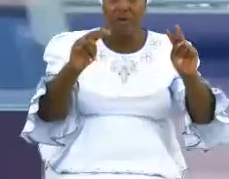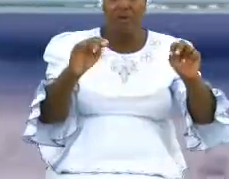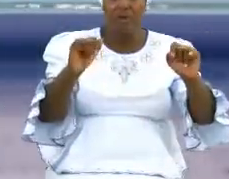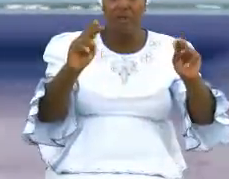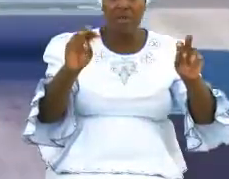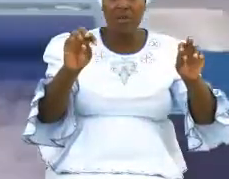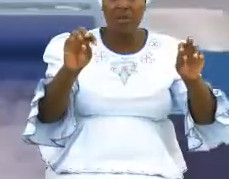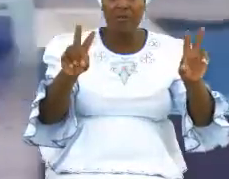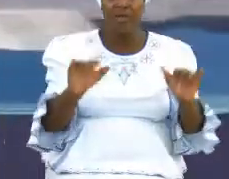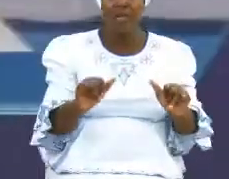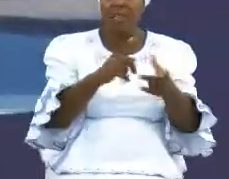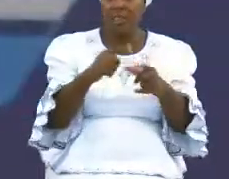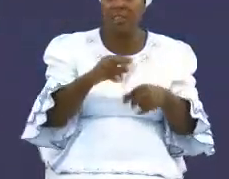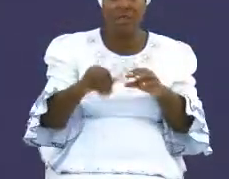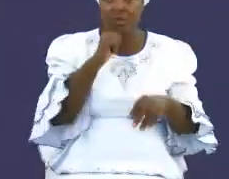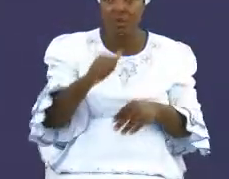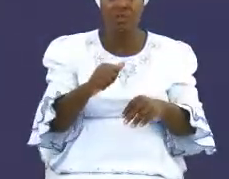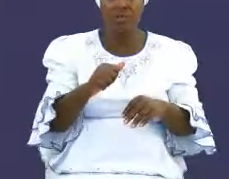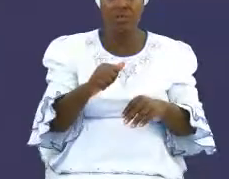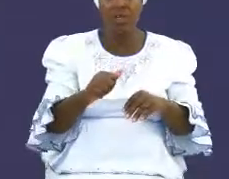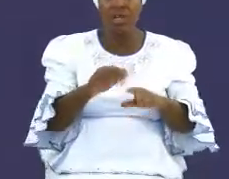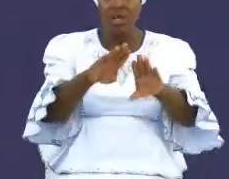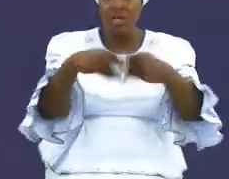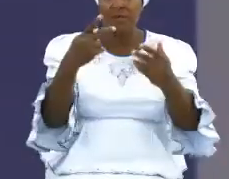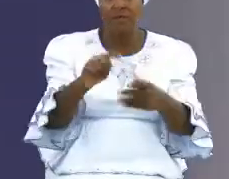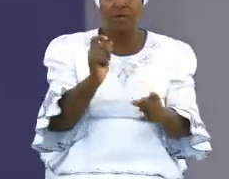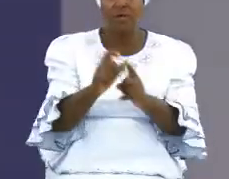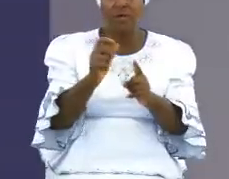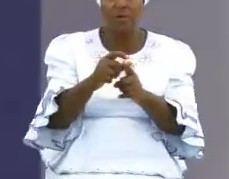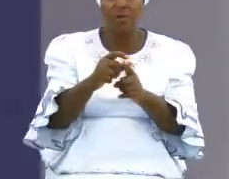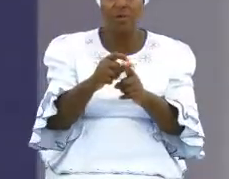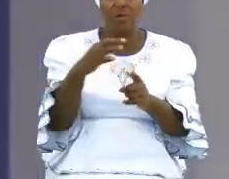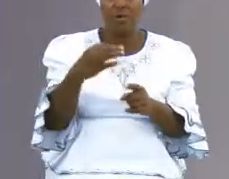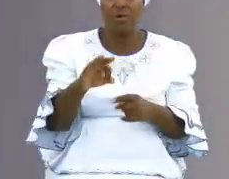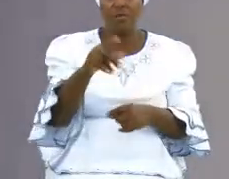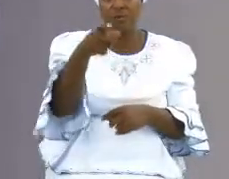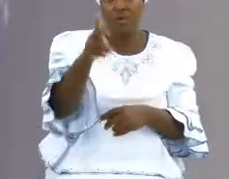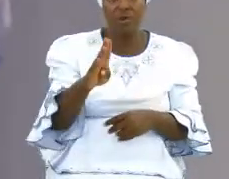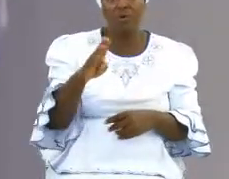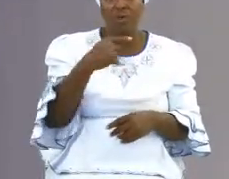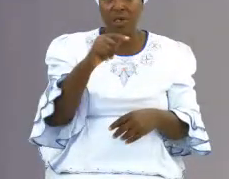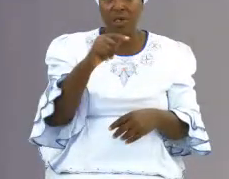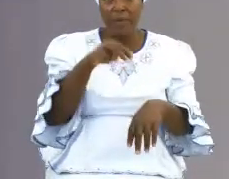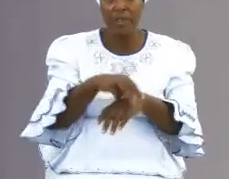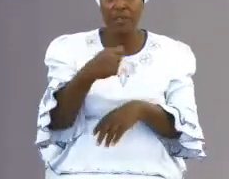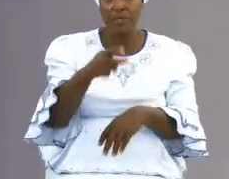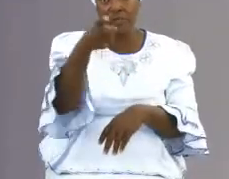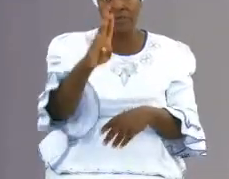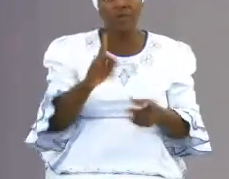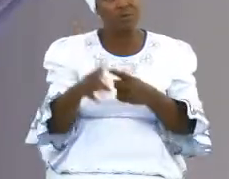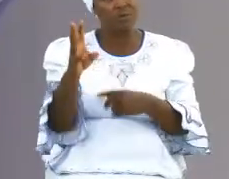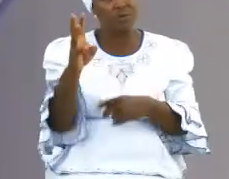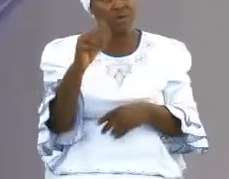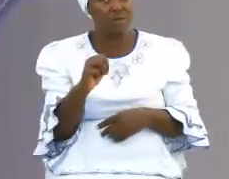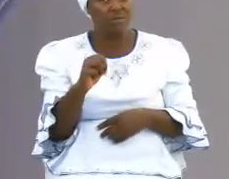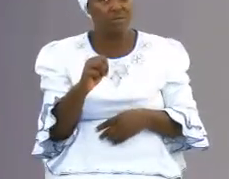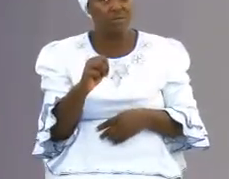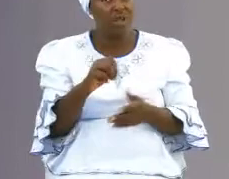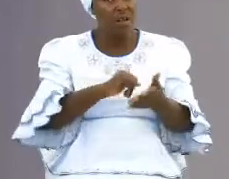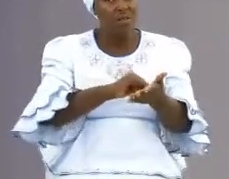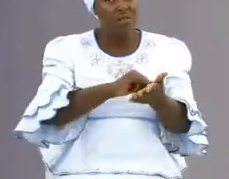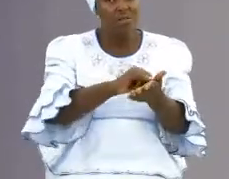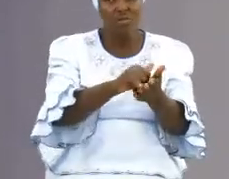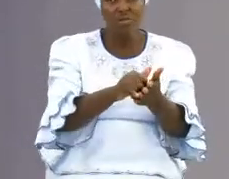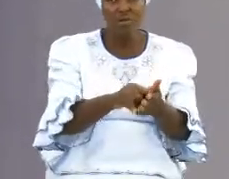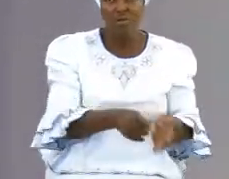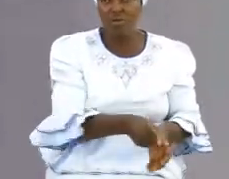not deliver the message of God unto them, those people will